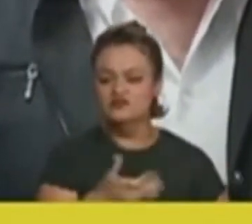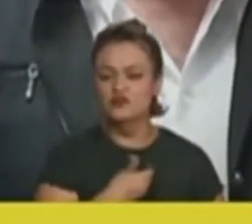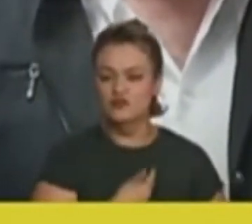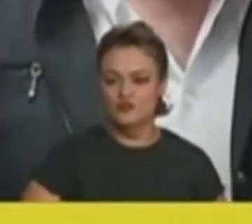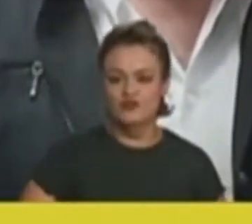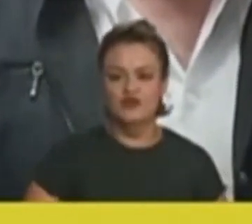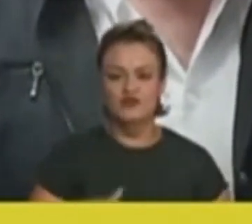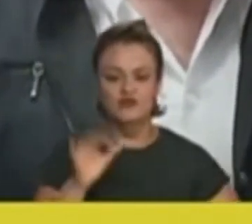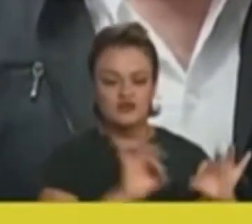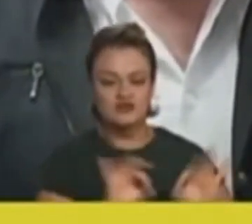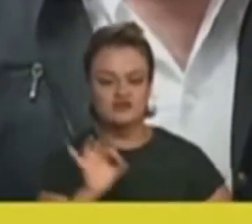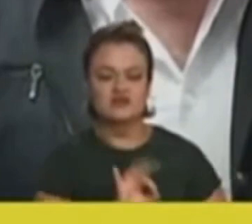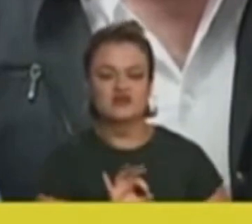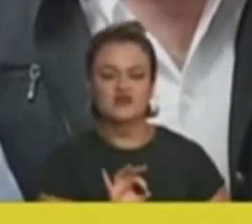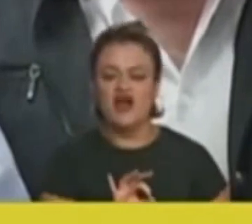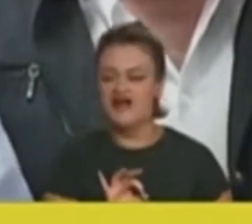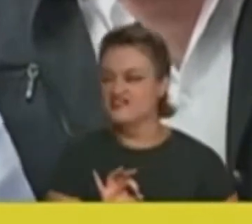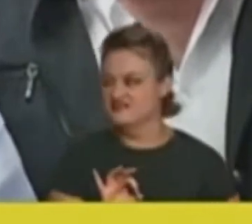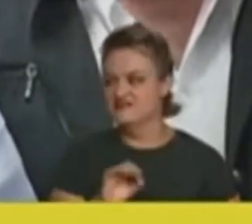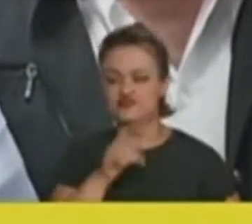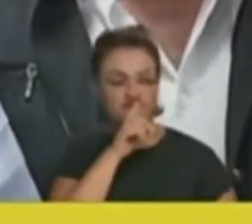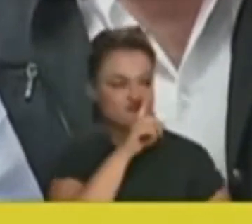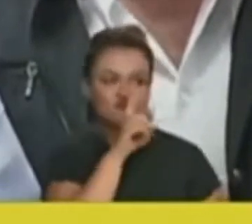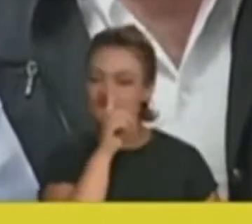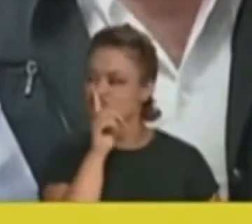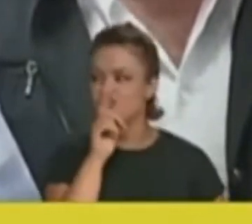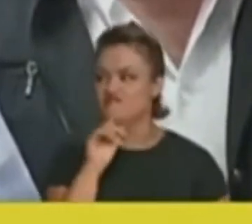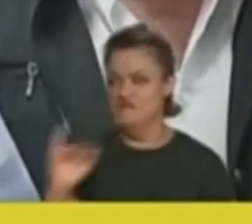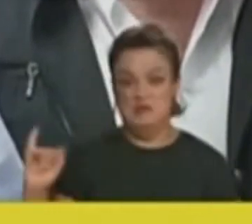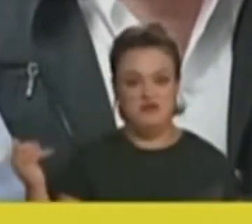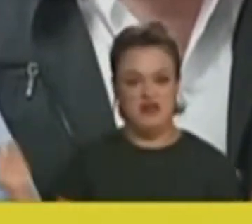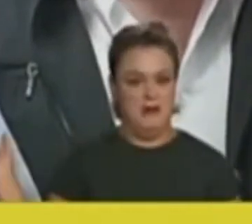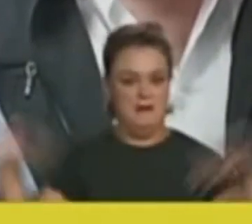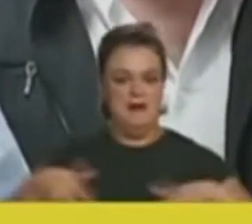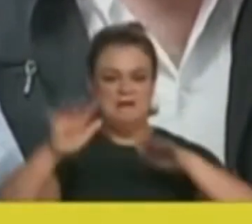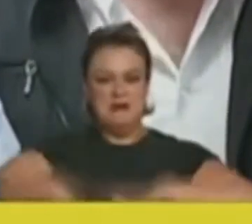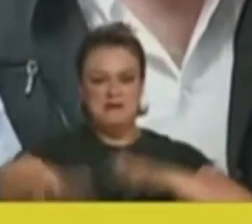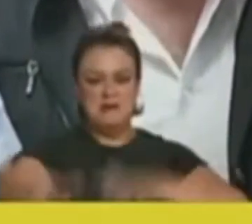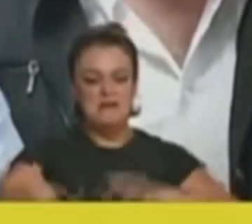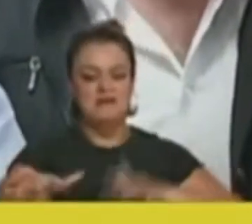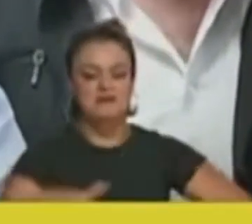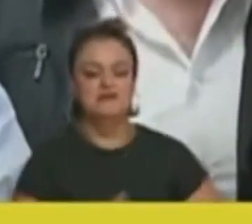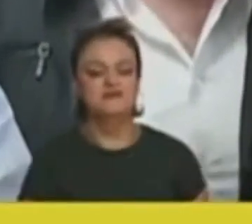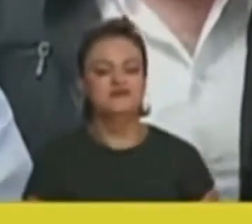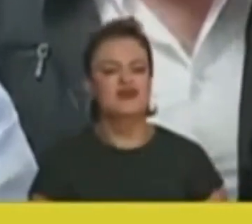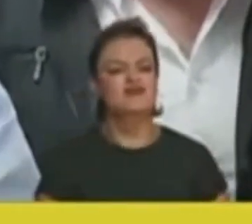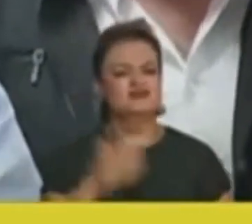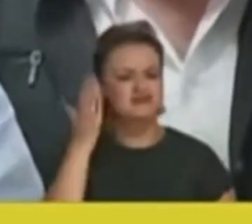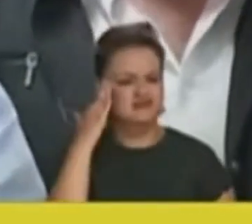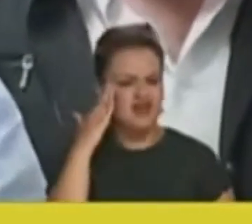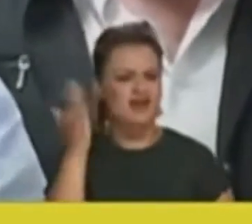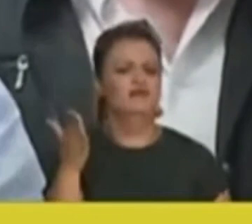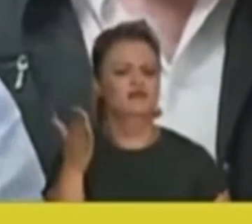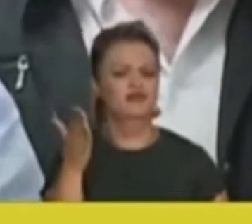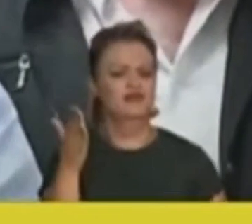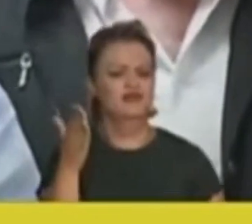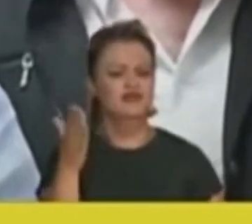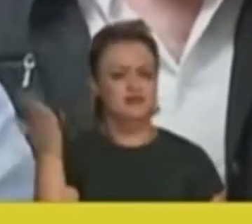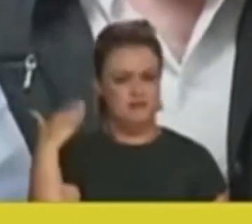everybody knows that there are a lot of speeches of a former president of the Republic encouraging all this. He